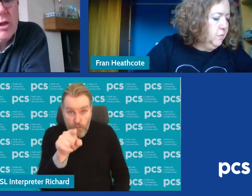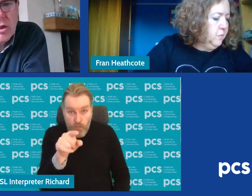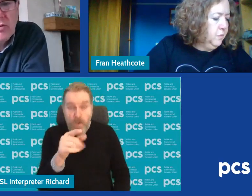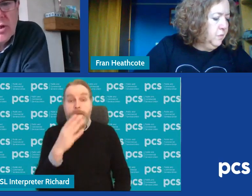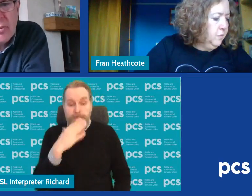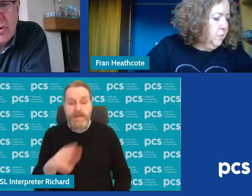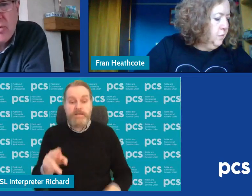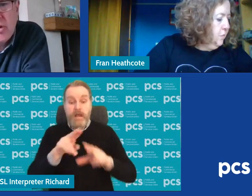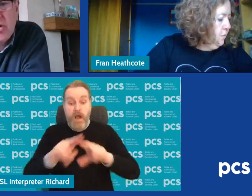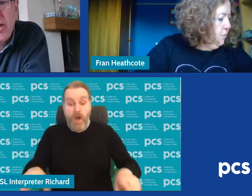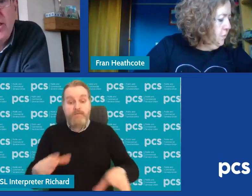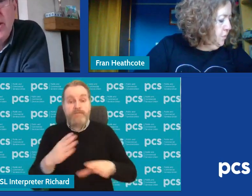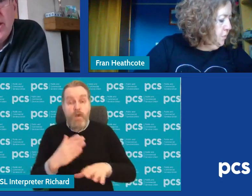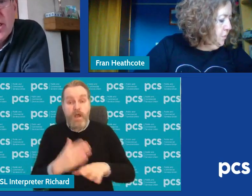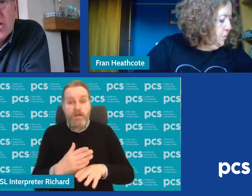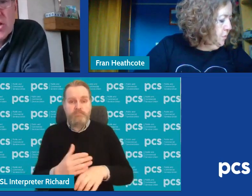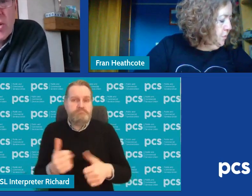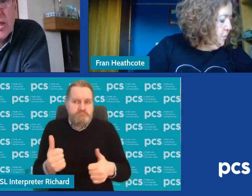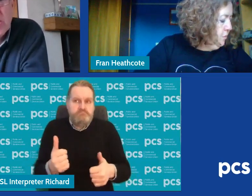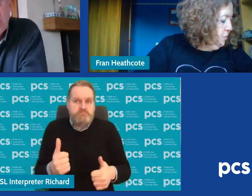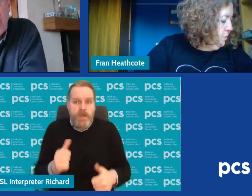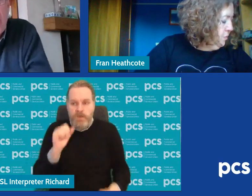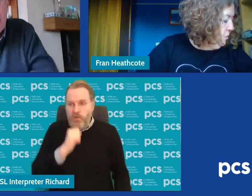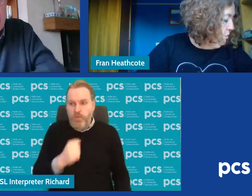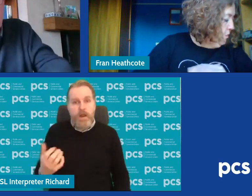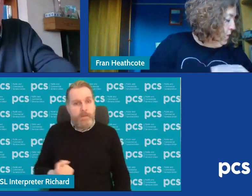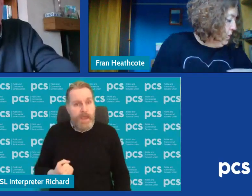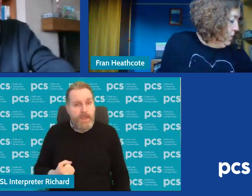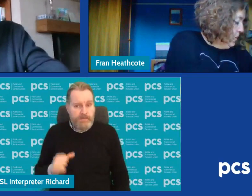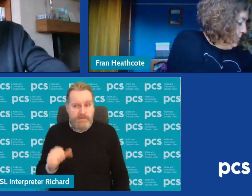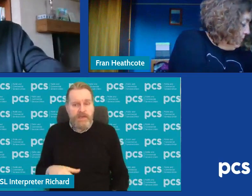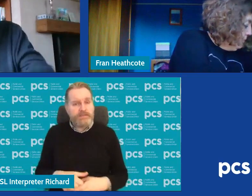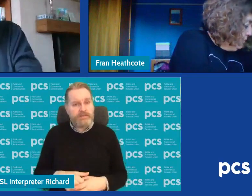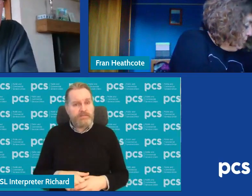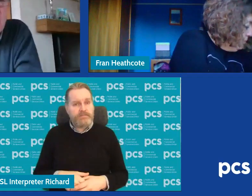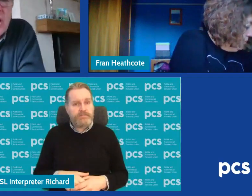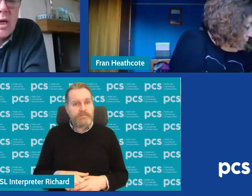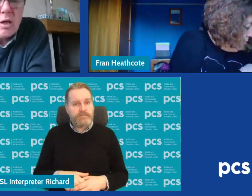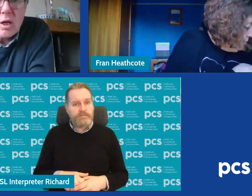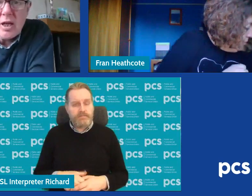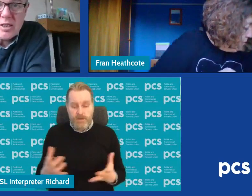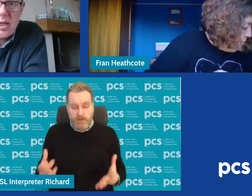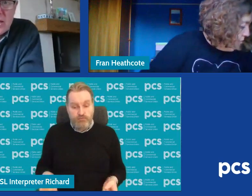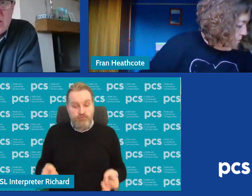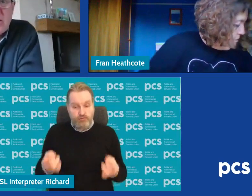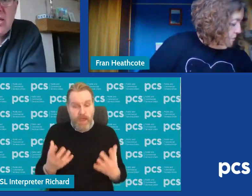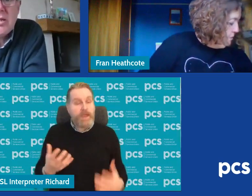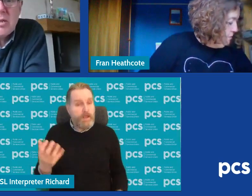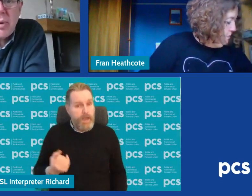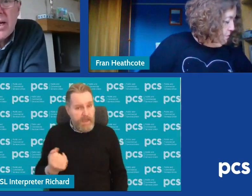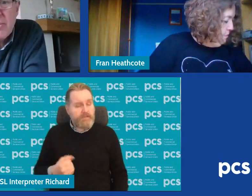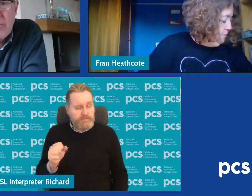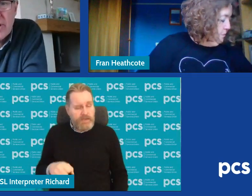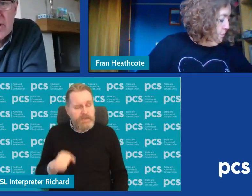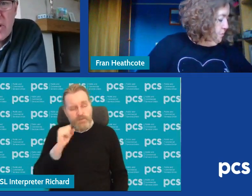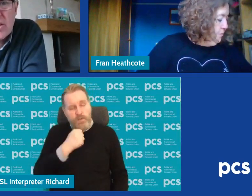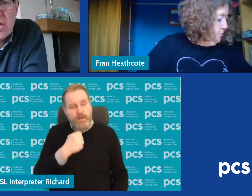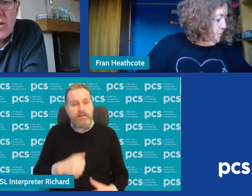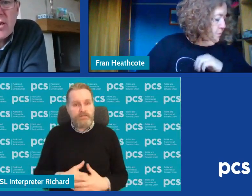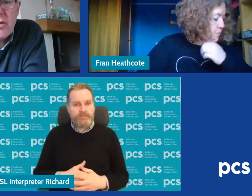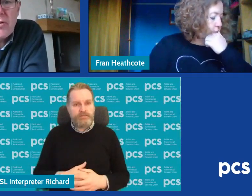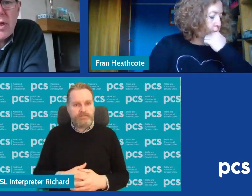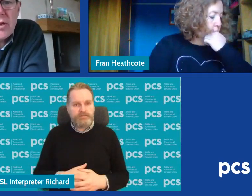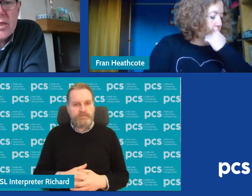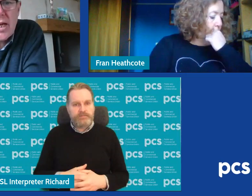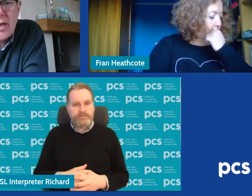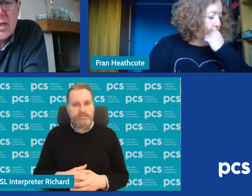for the duration of the time they're out on strike. So the question there is obviously, and as is implied by Phil's